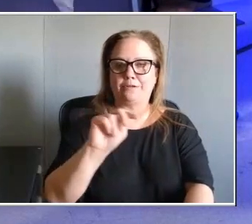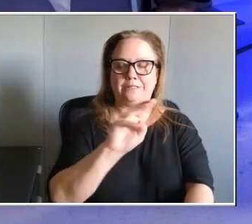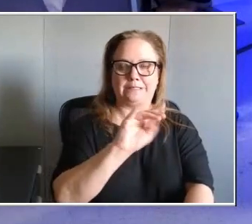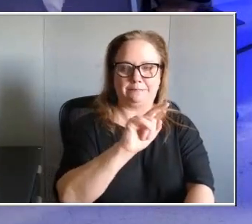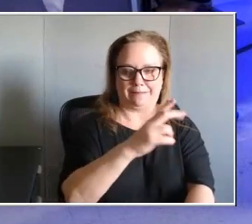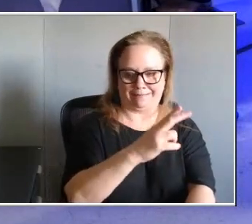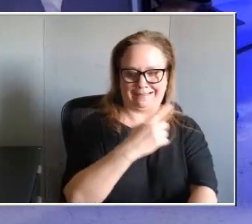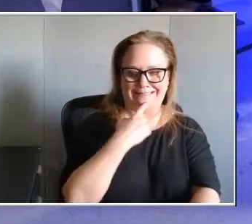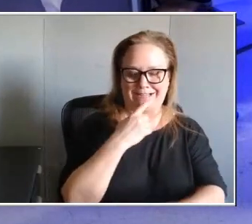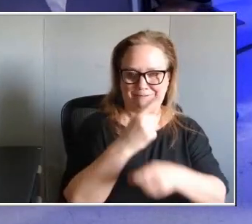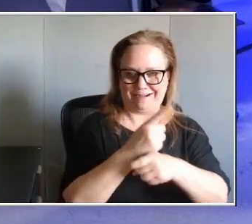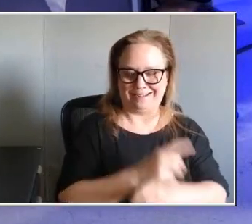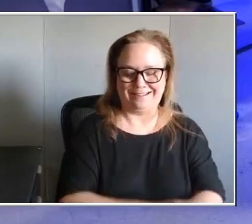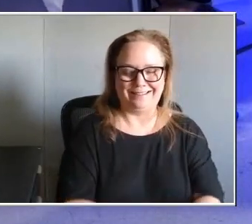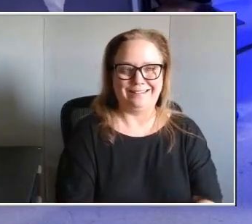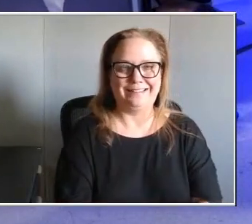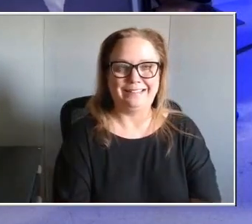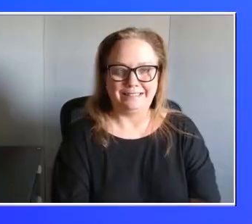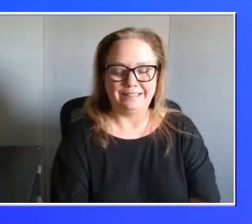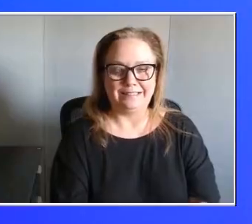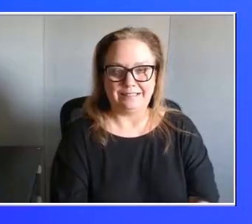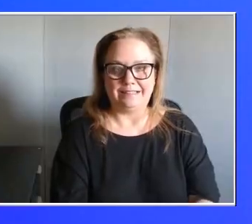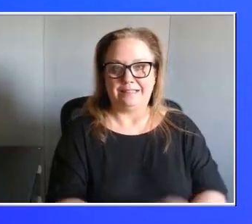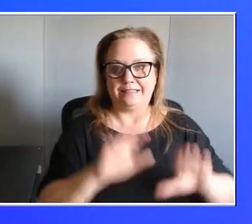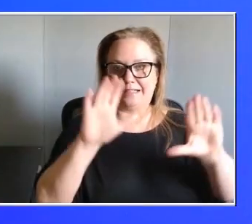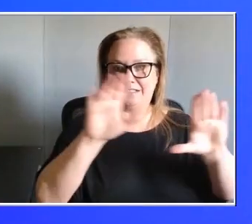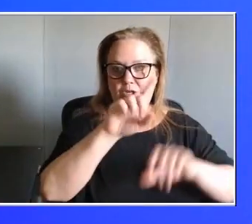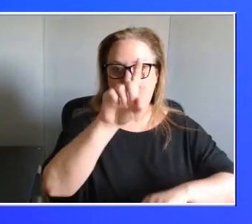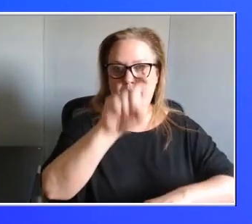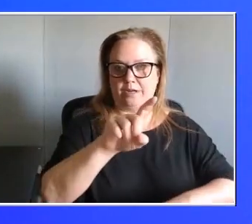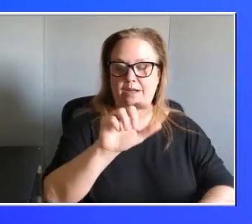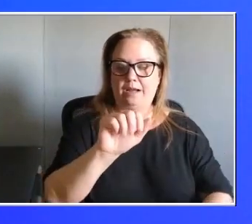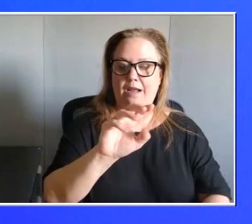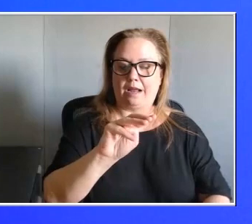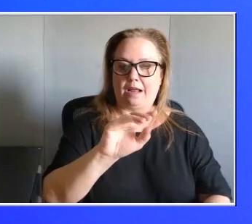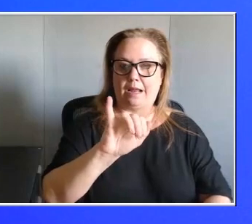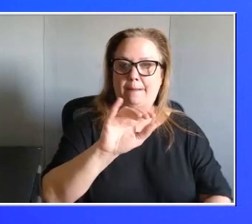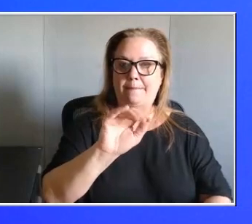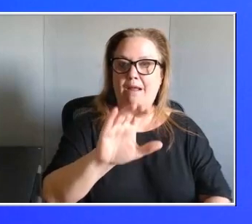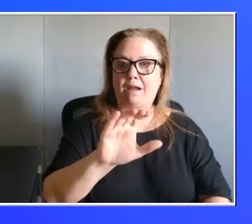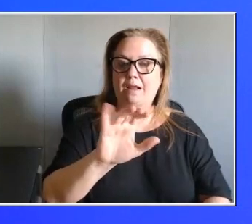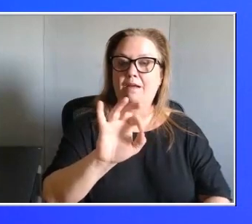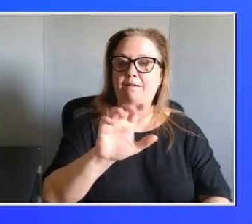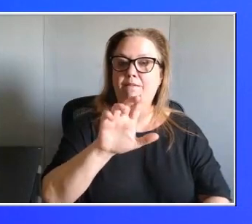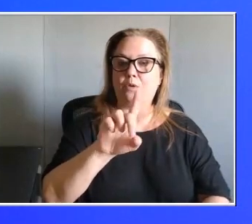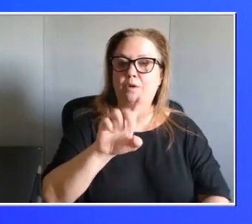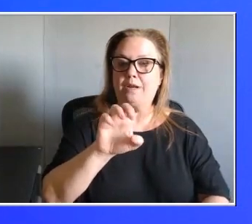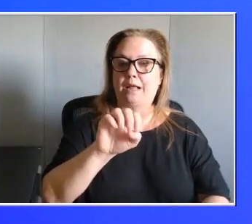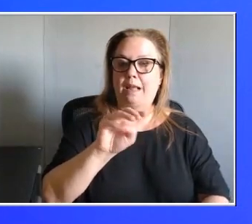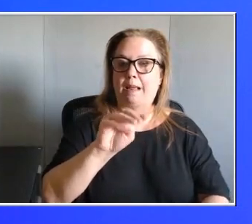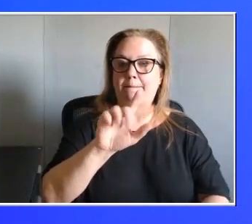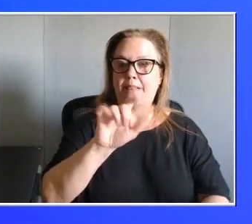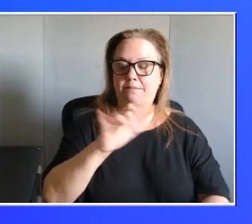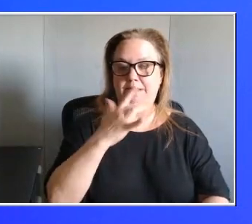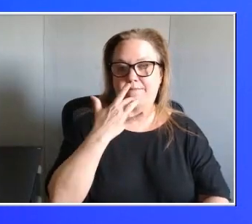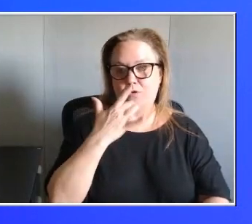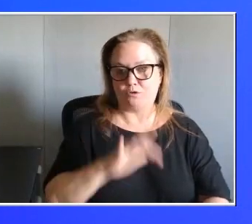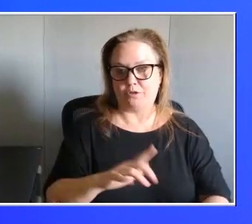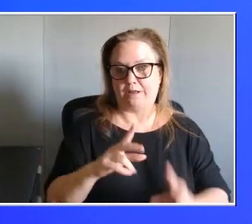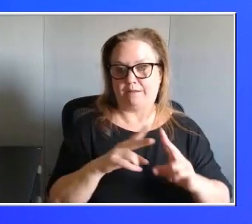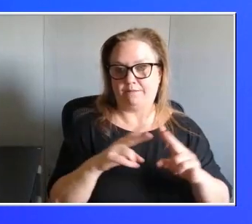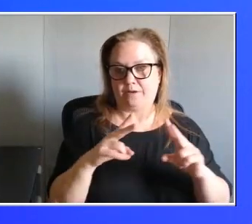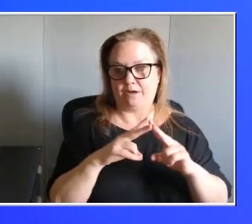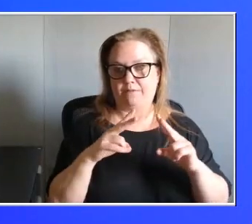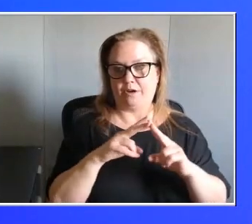time. Yeah, that's a great question. So amniotic fluid embolism is fortunately very, very,